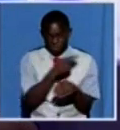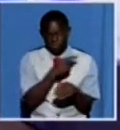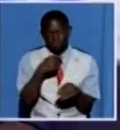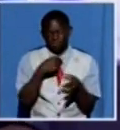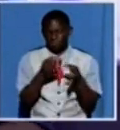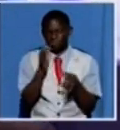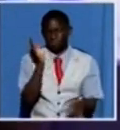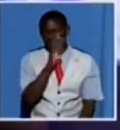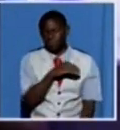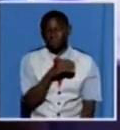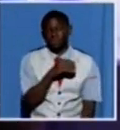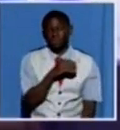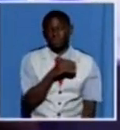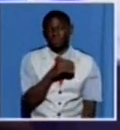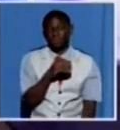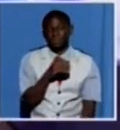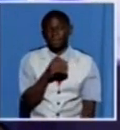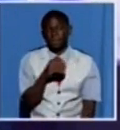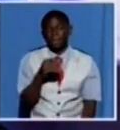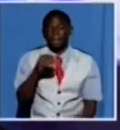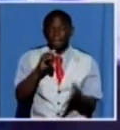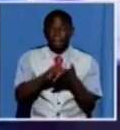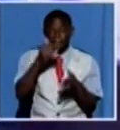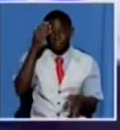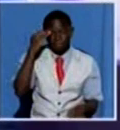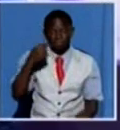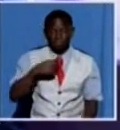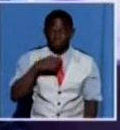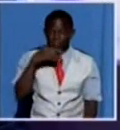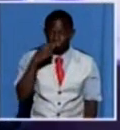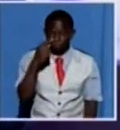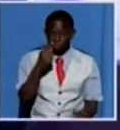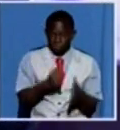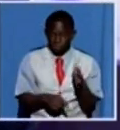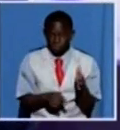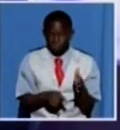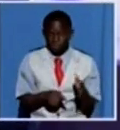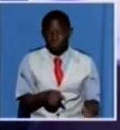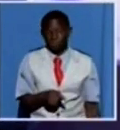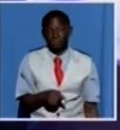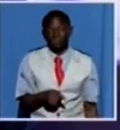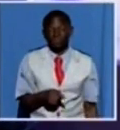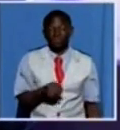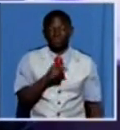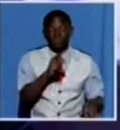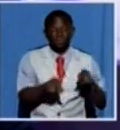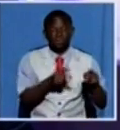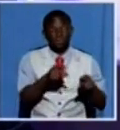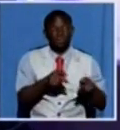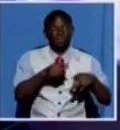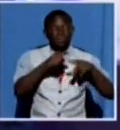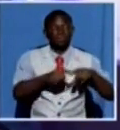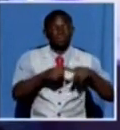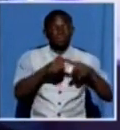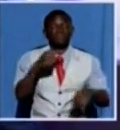facts bare and explained. And that's where I'm saying the biggest problem we have is people believing in falsehood, in misleading